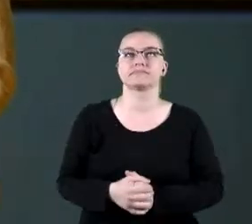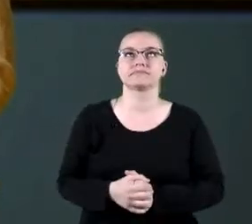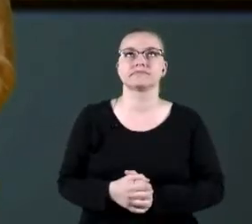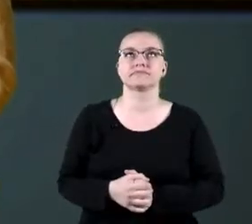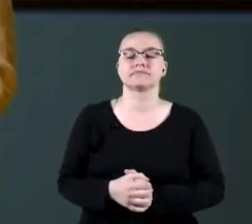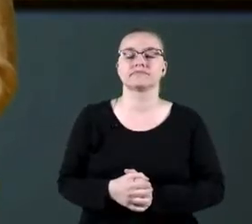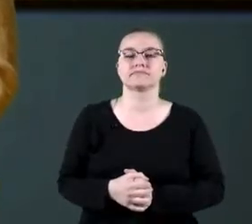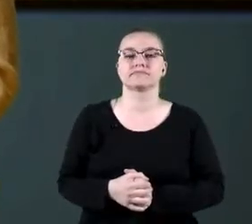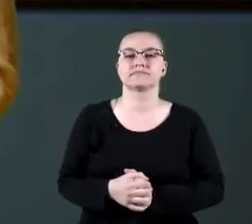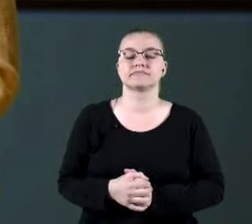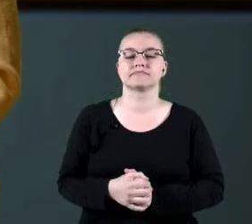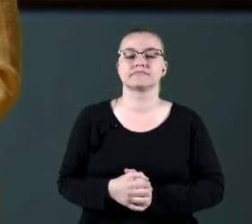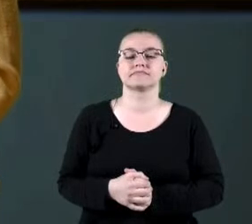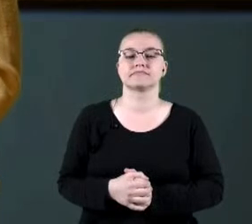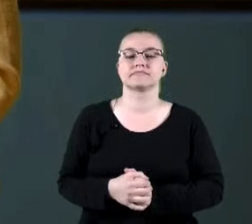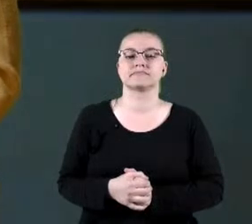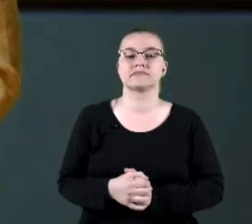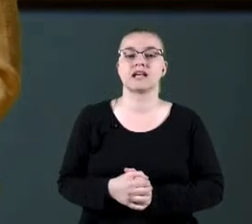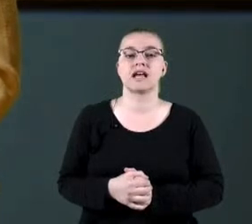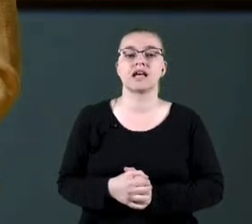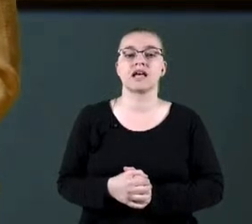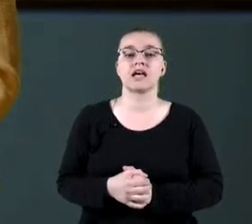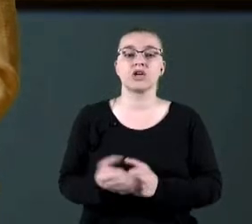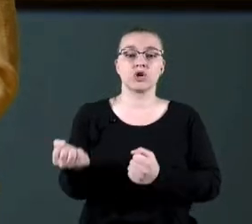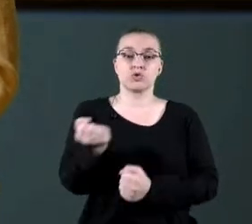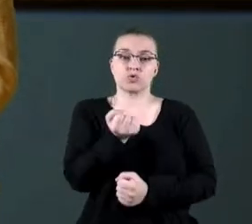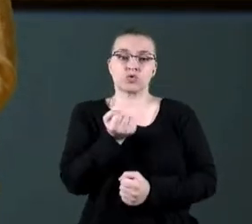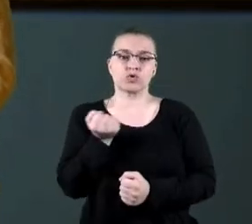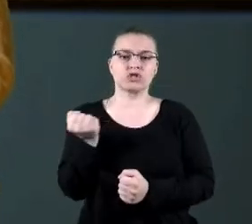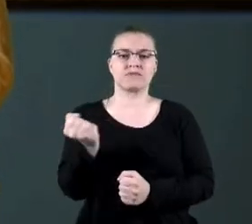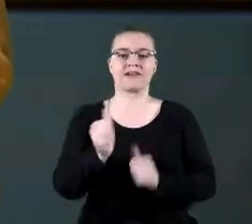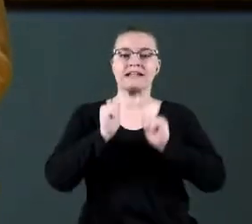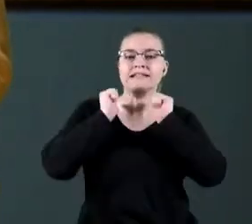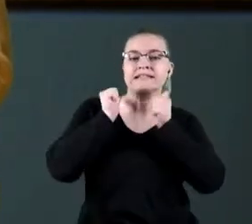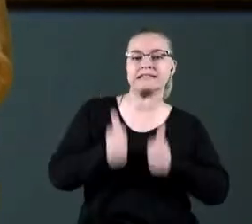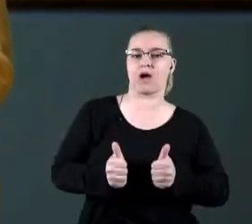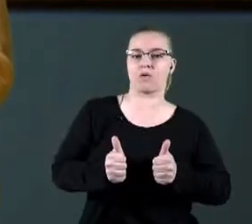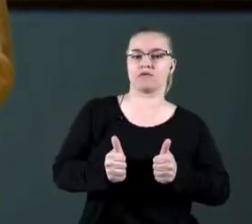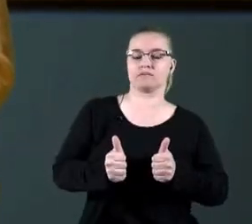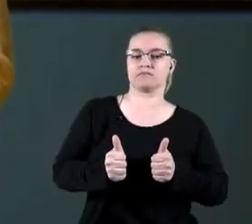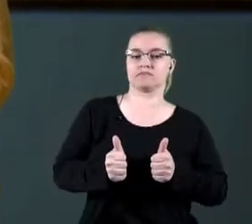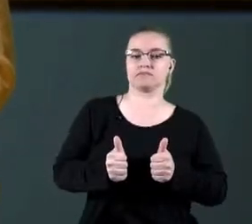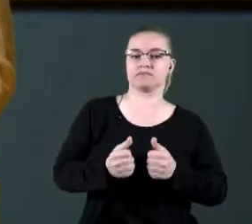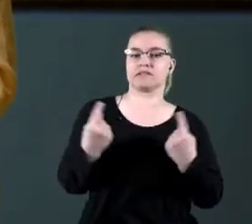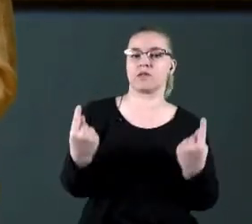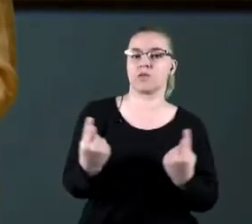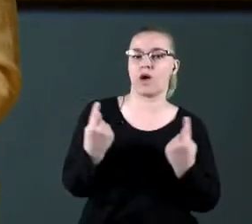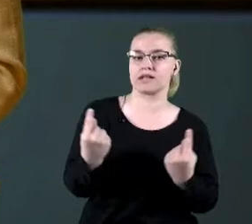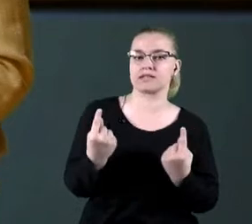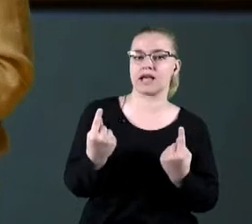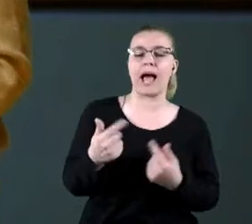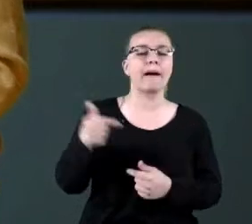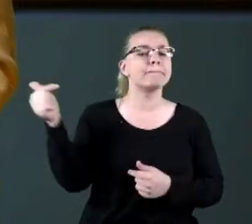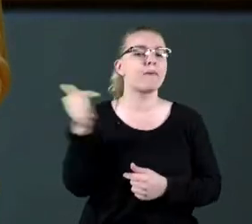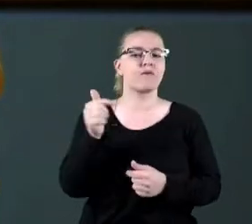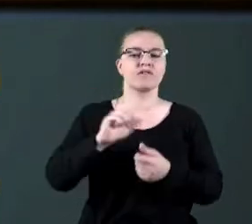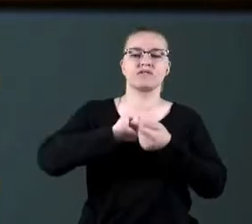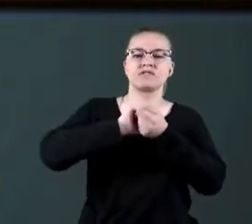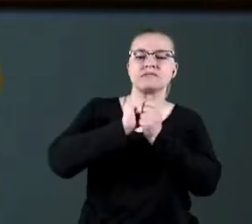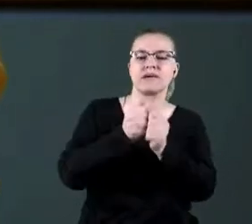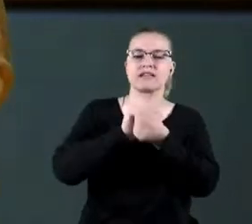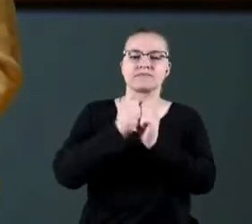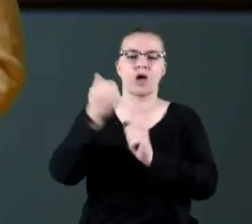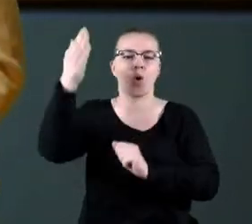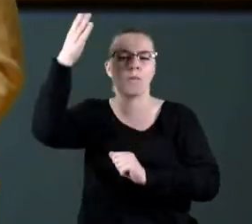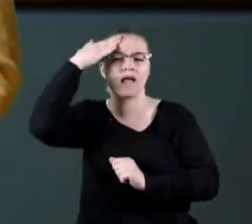palliative, or maintaining the status quo. Rather, it should be transformative. The idea